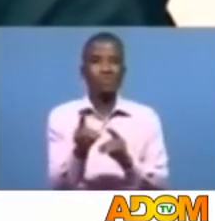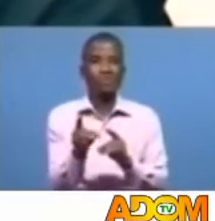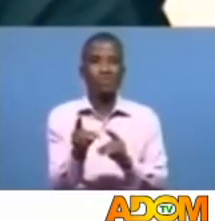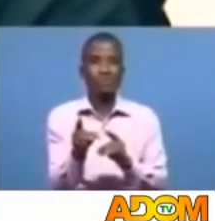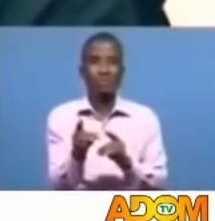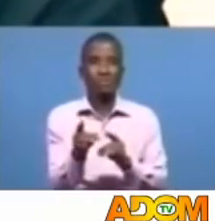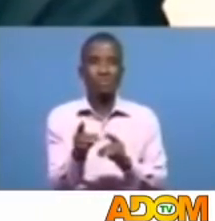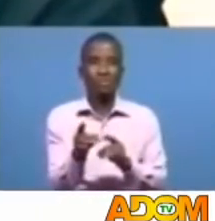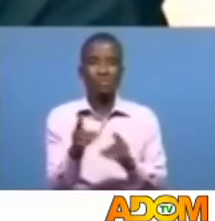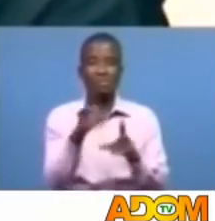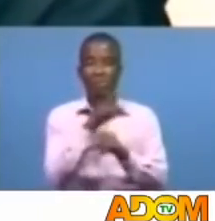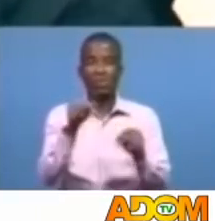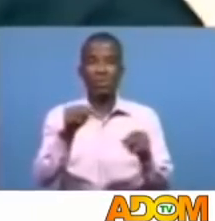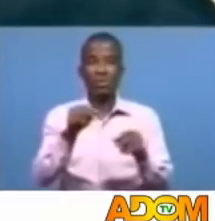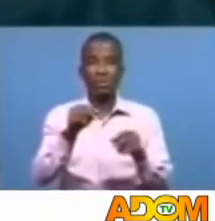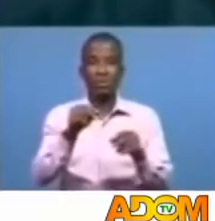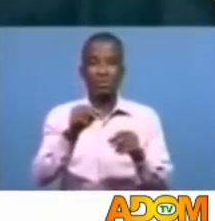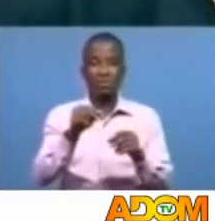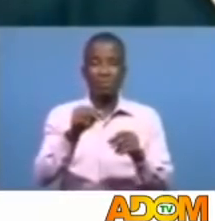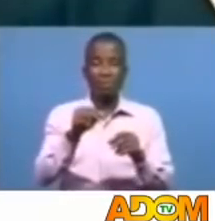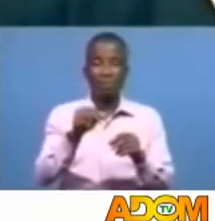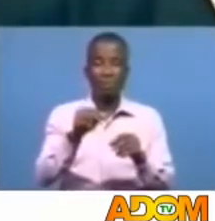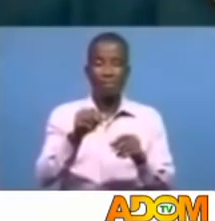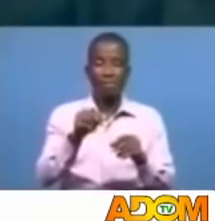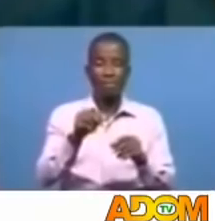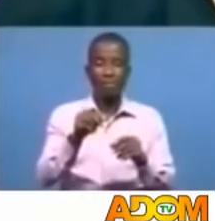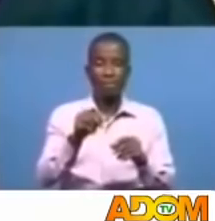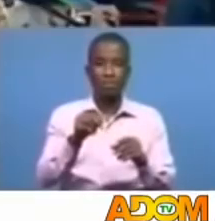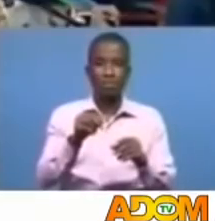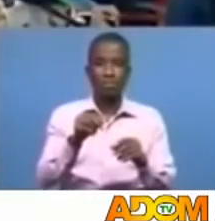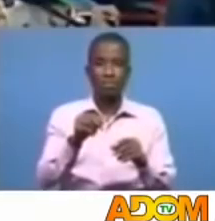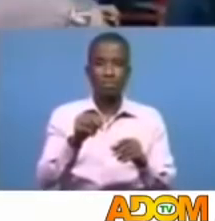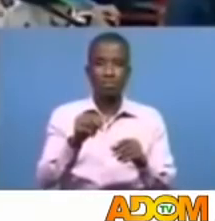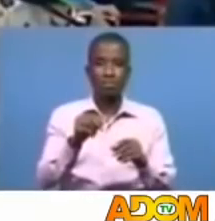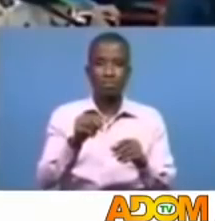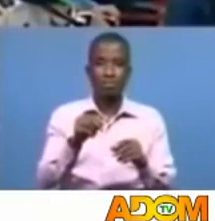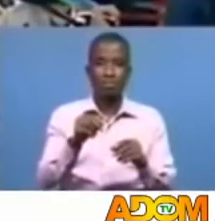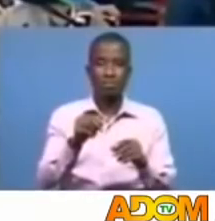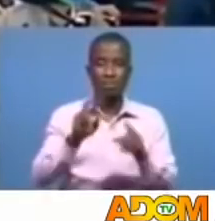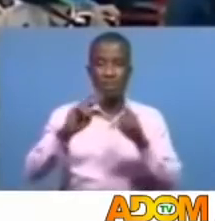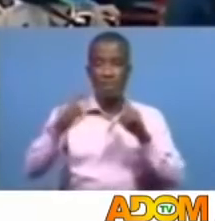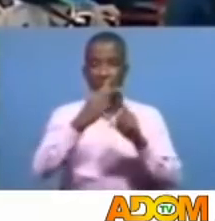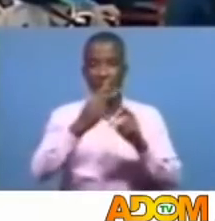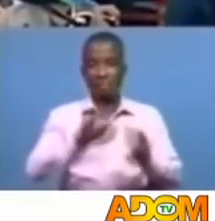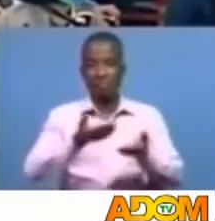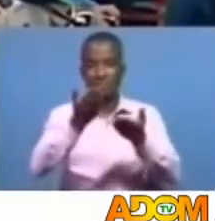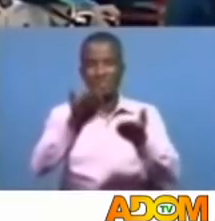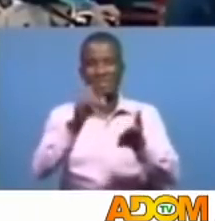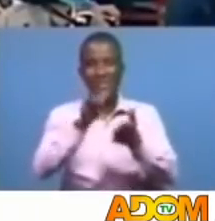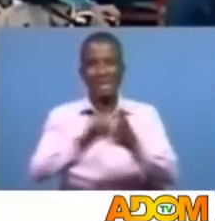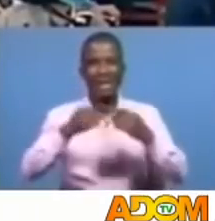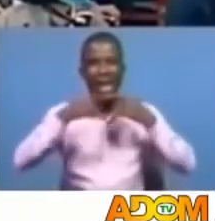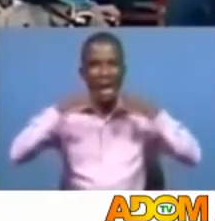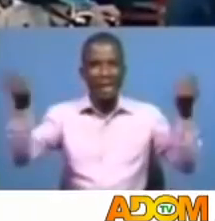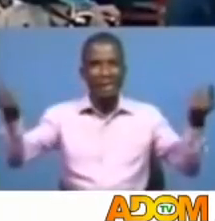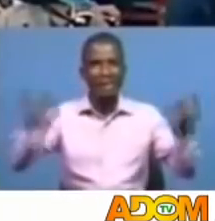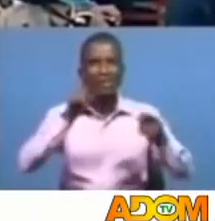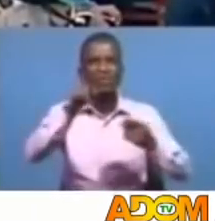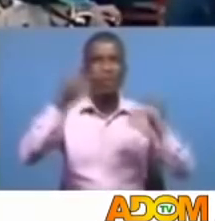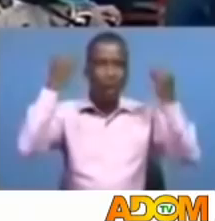again, no reference was made to Section 26 at all. In your ruling in that case, your lordship